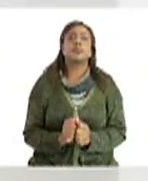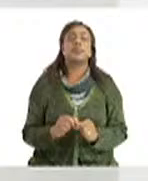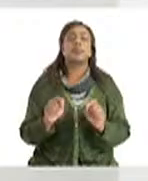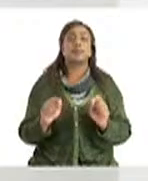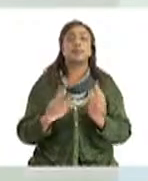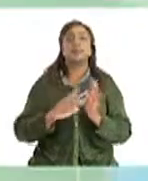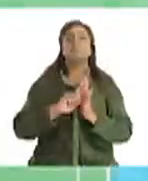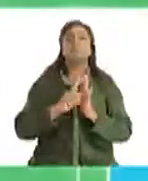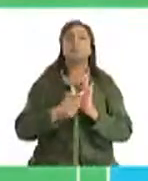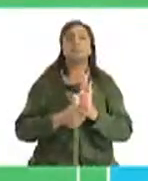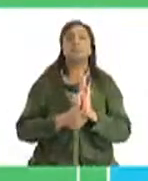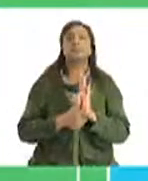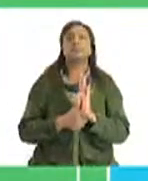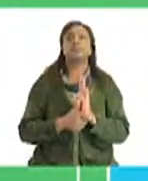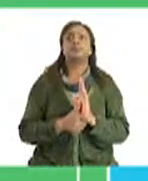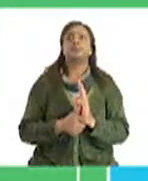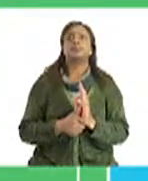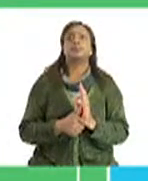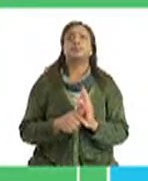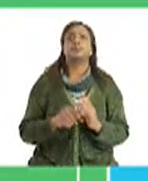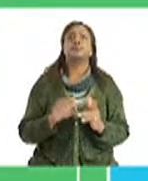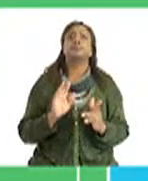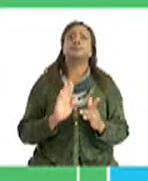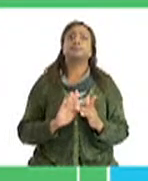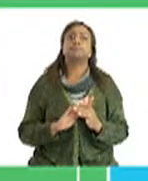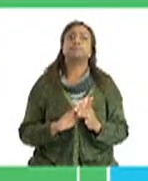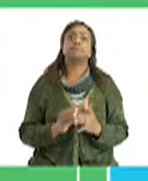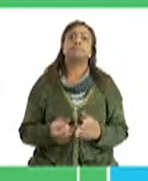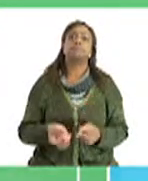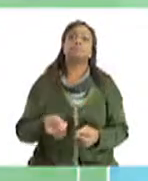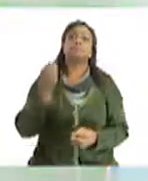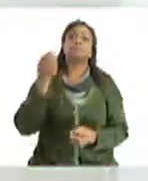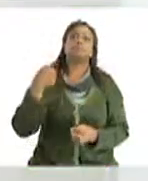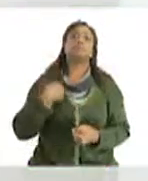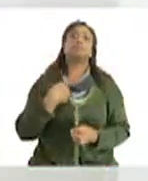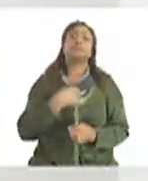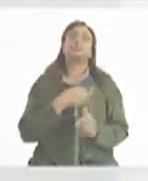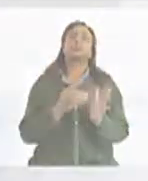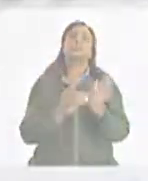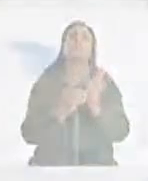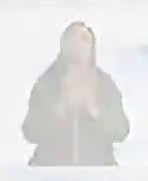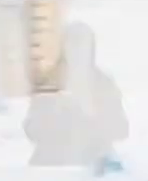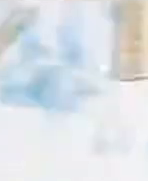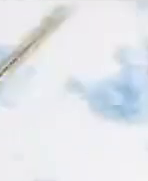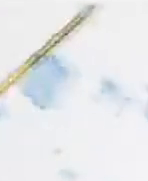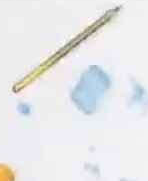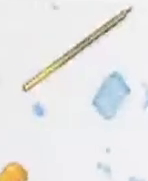Today's lesson is puberty and sexual development.